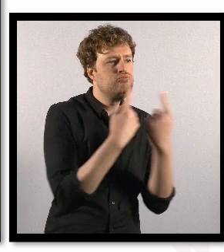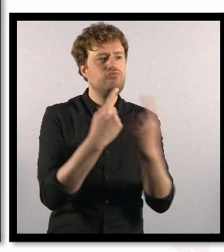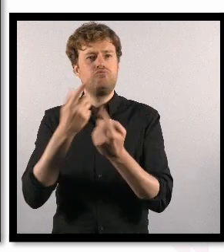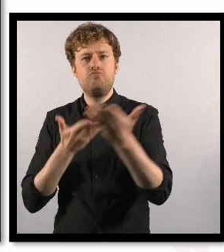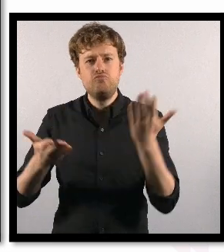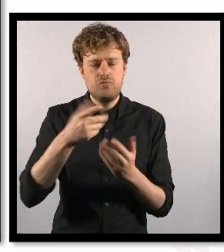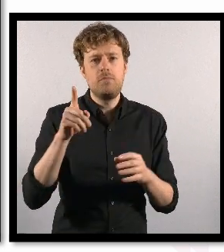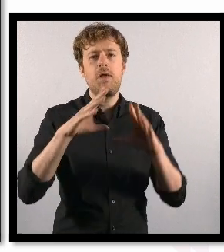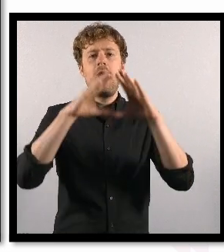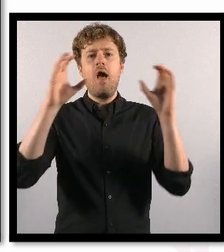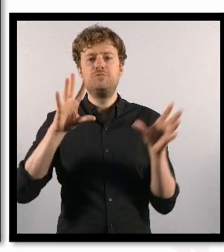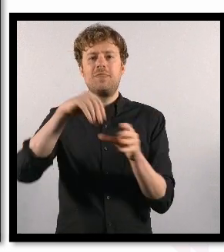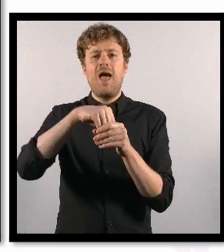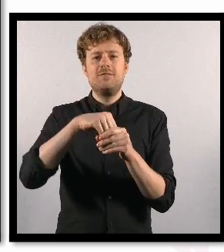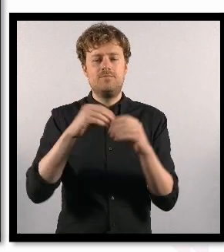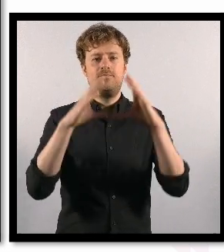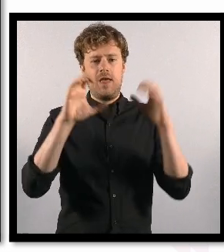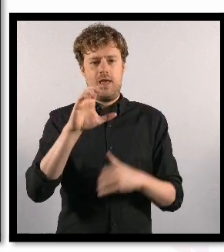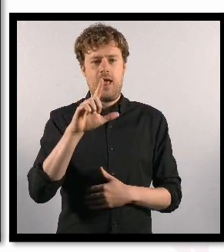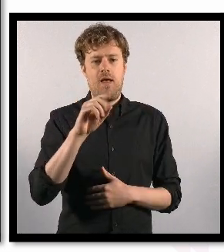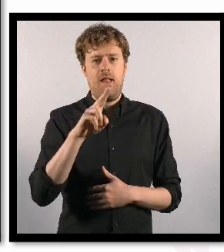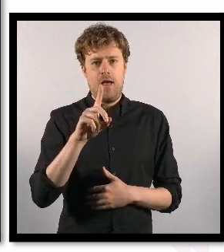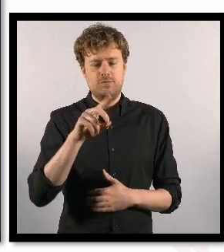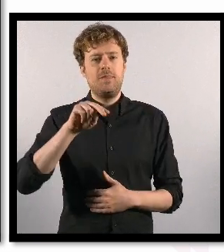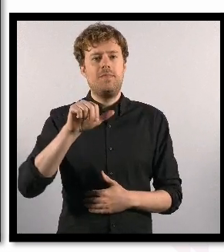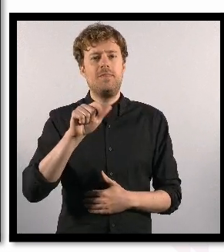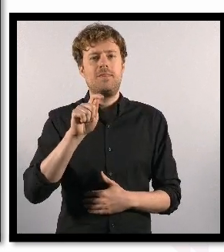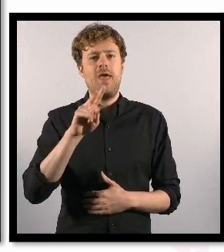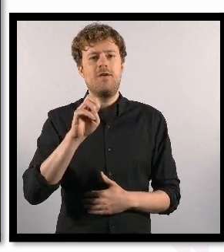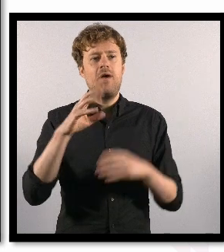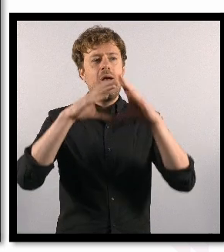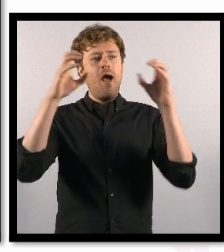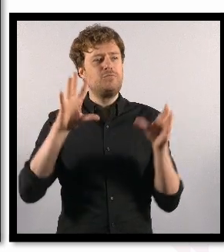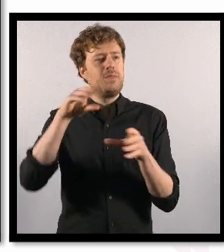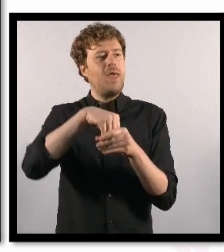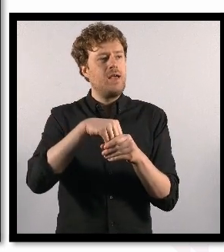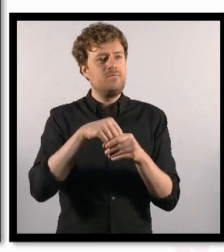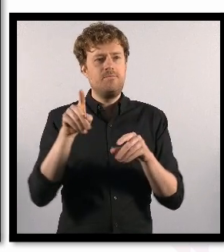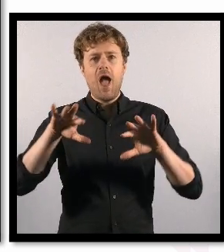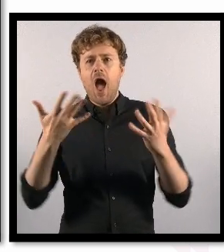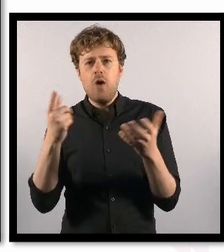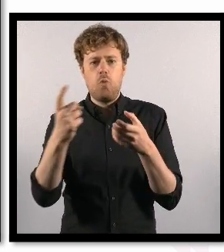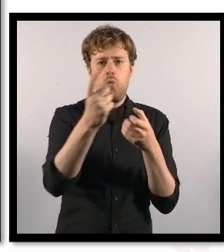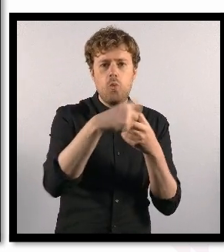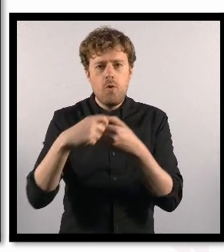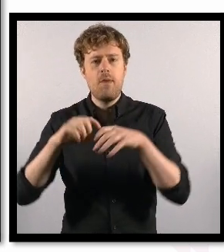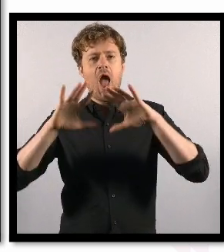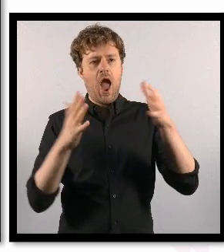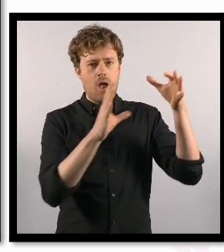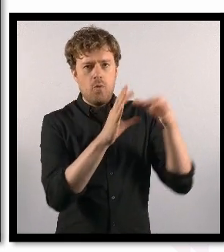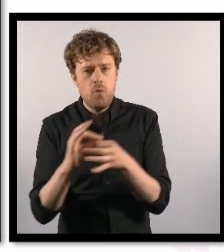different industries and so on, to talk a little bit about their adoption of Kubernetes and other CNCF projects.